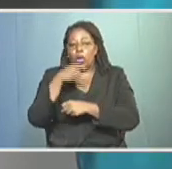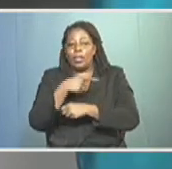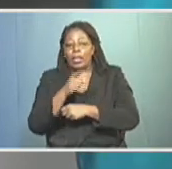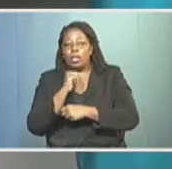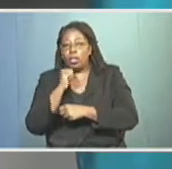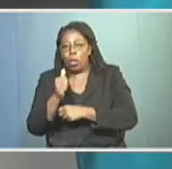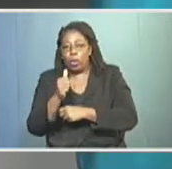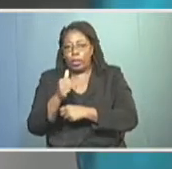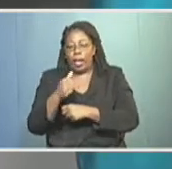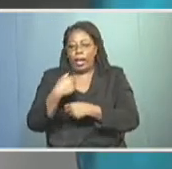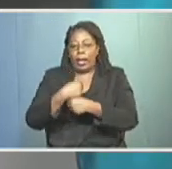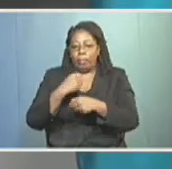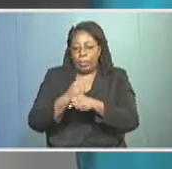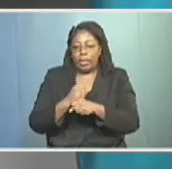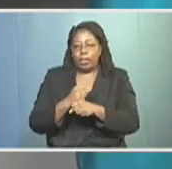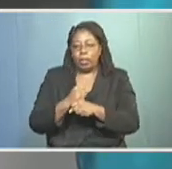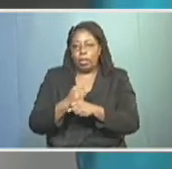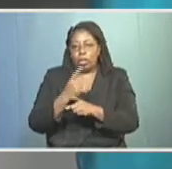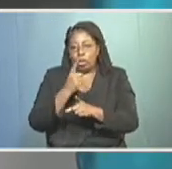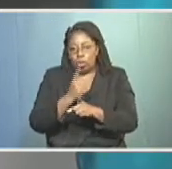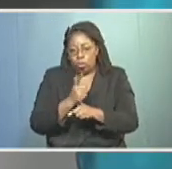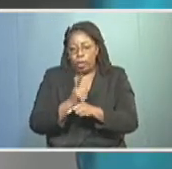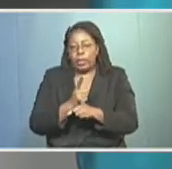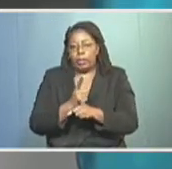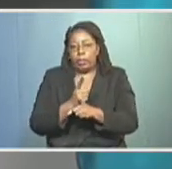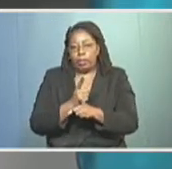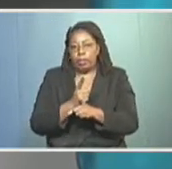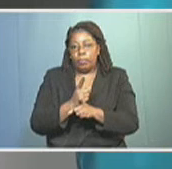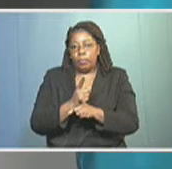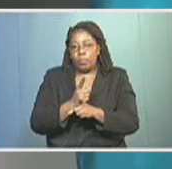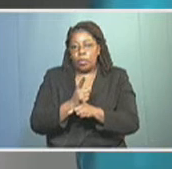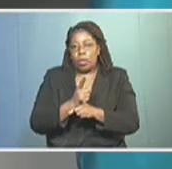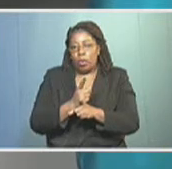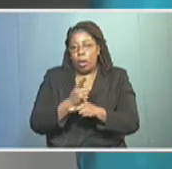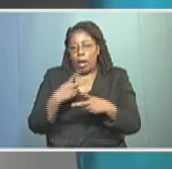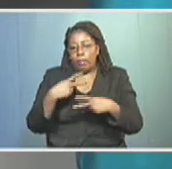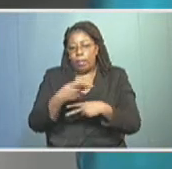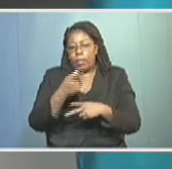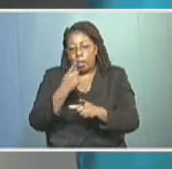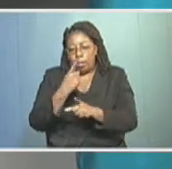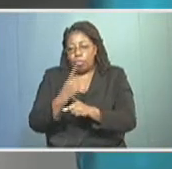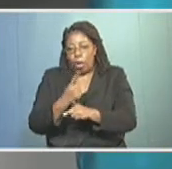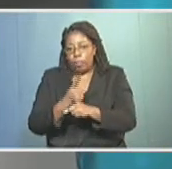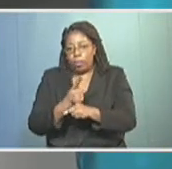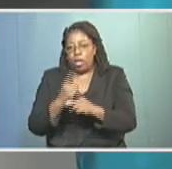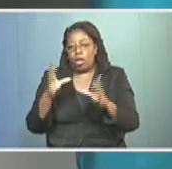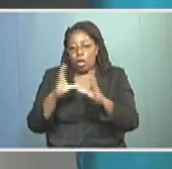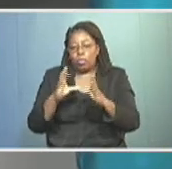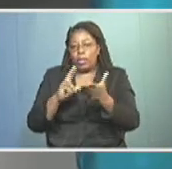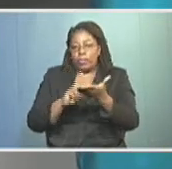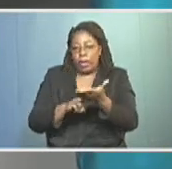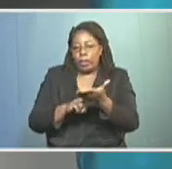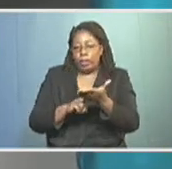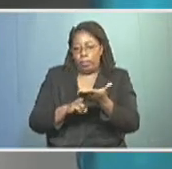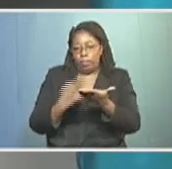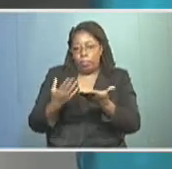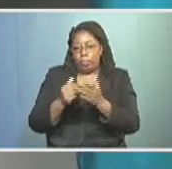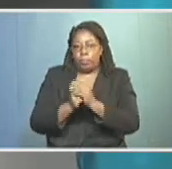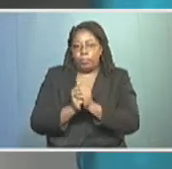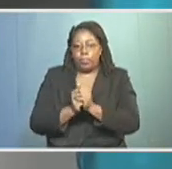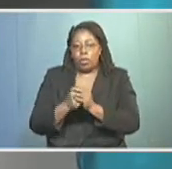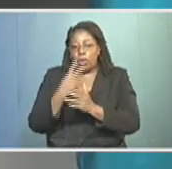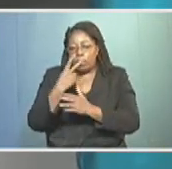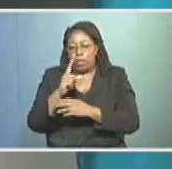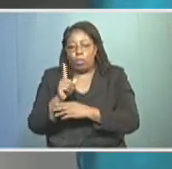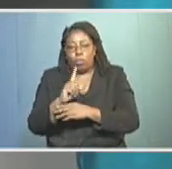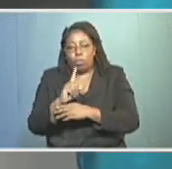then take the necessary measures to either engage them in the proper way with proper contract signings or whatever the case may be, or see